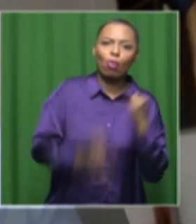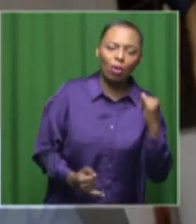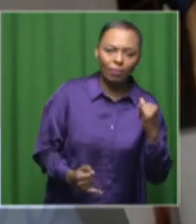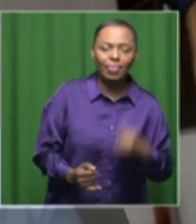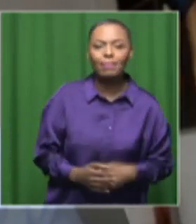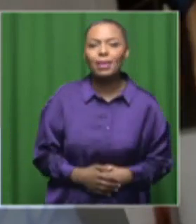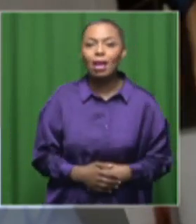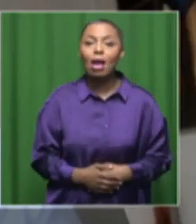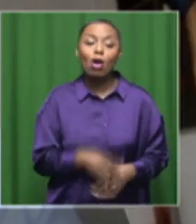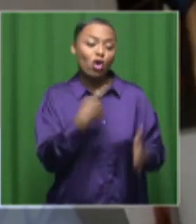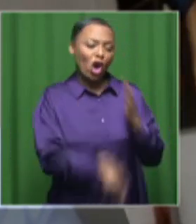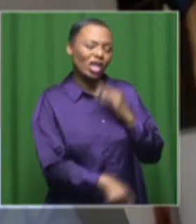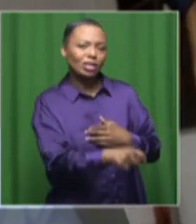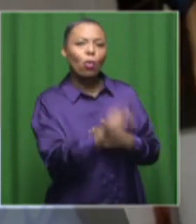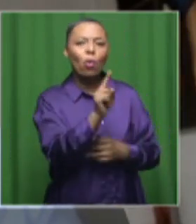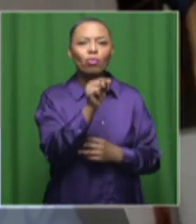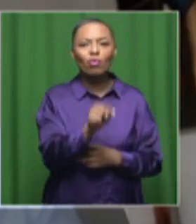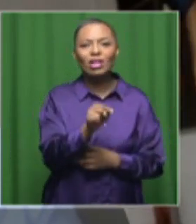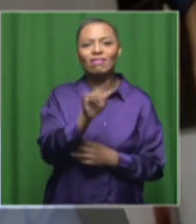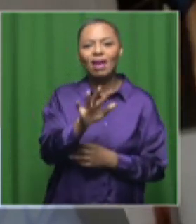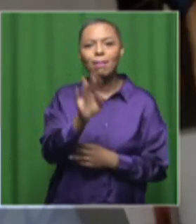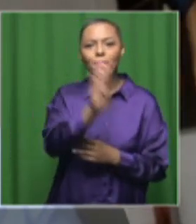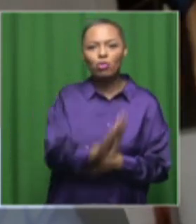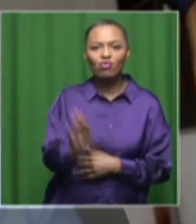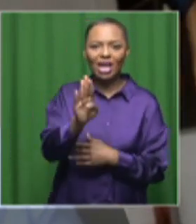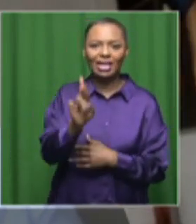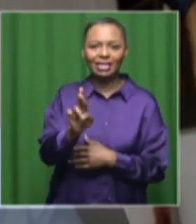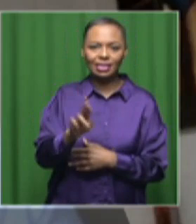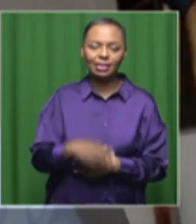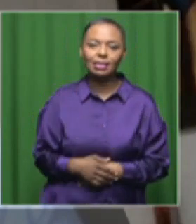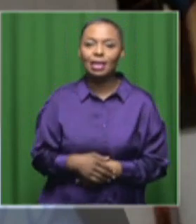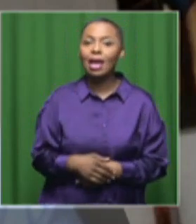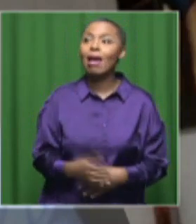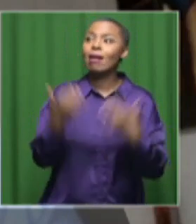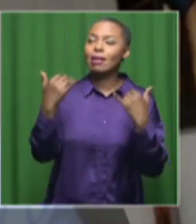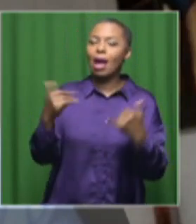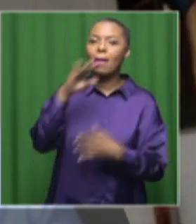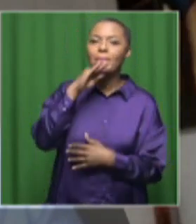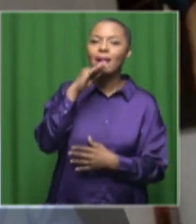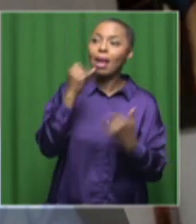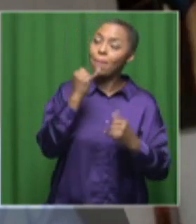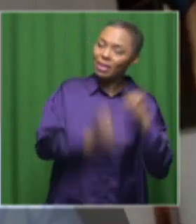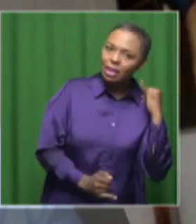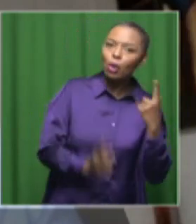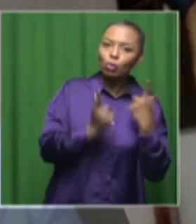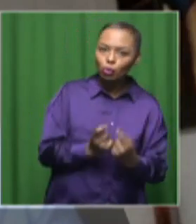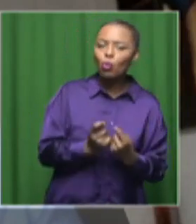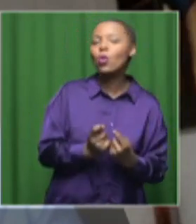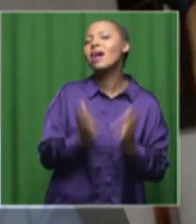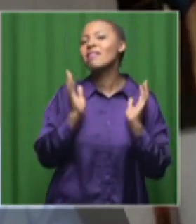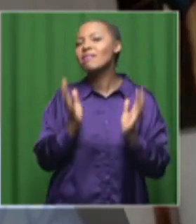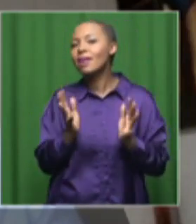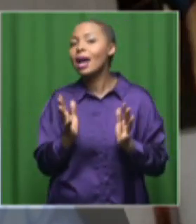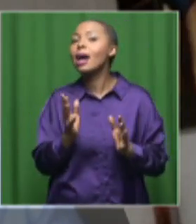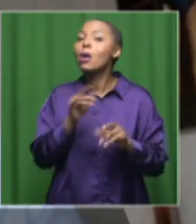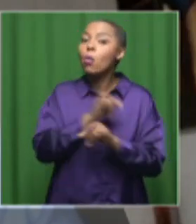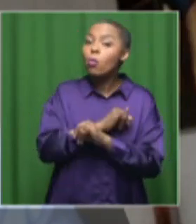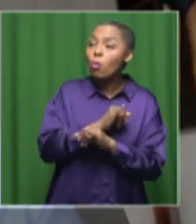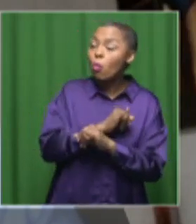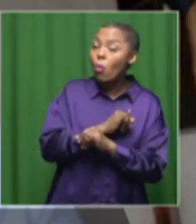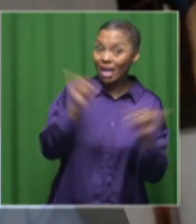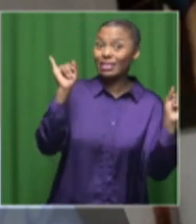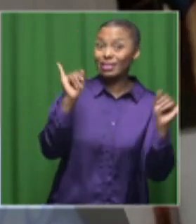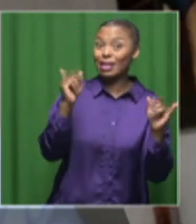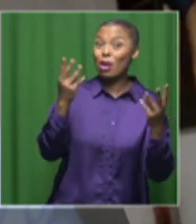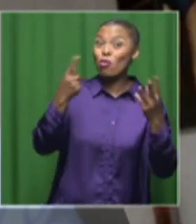financial cost was about 1.5 billion rand. So we would have made mistakes. We have made mistakes worth 1.5 billion